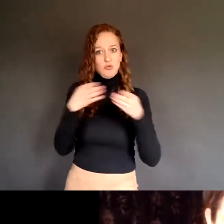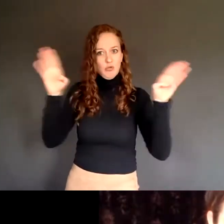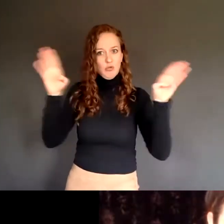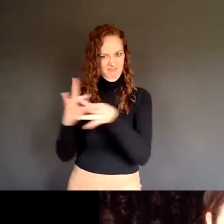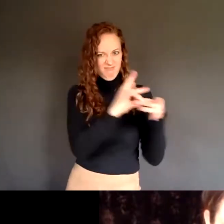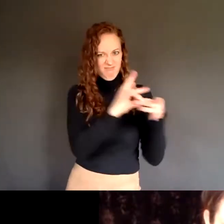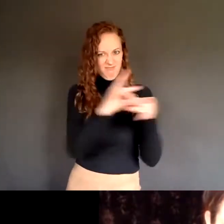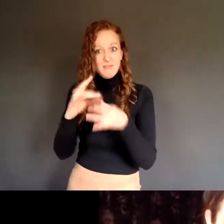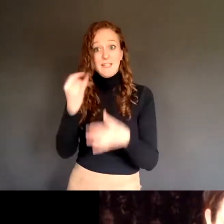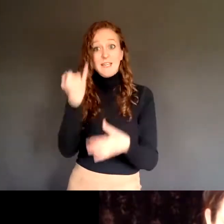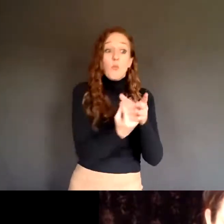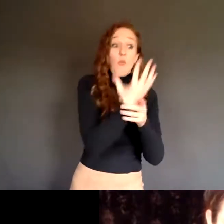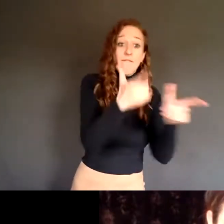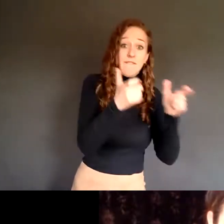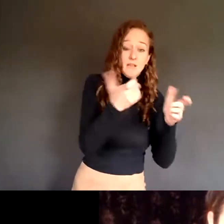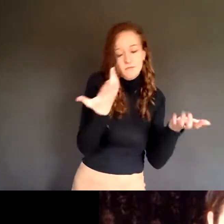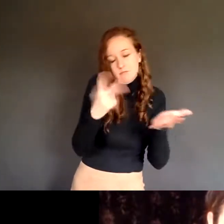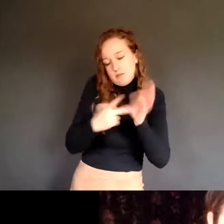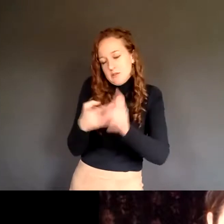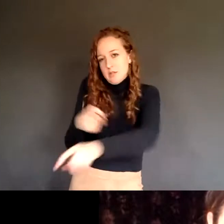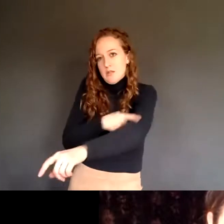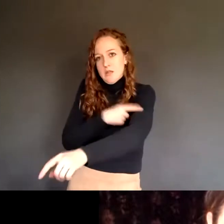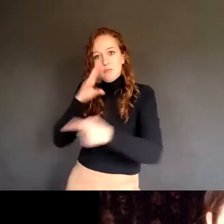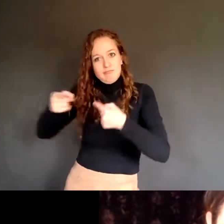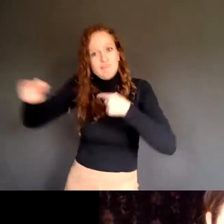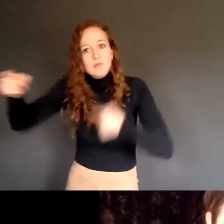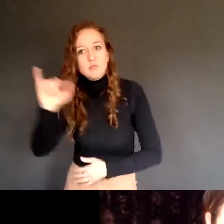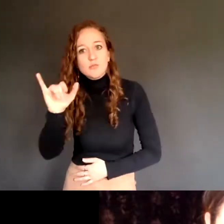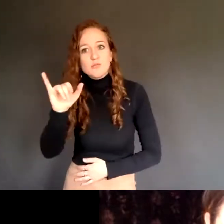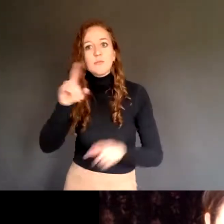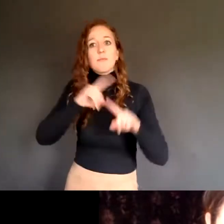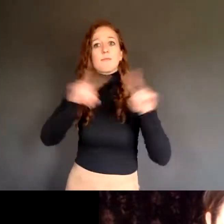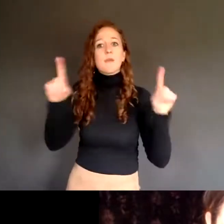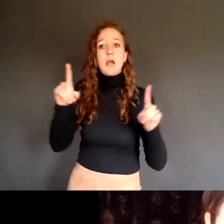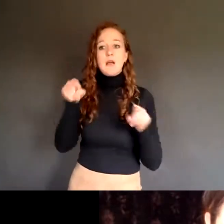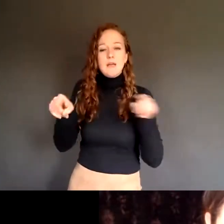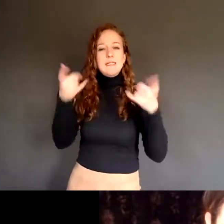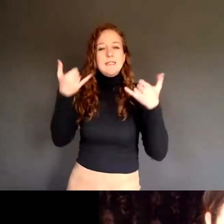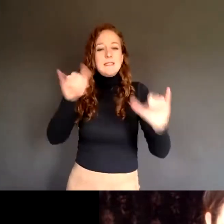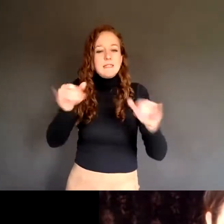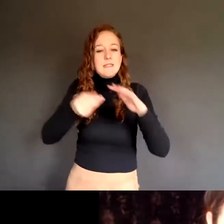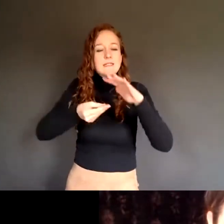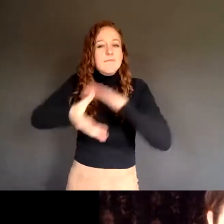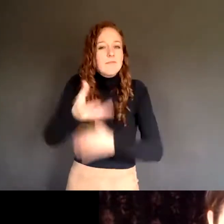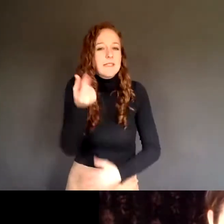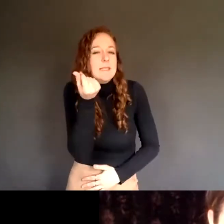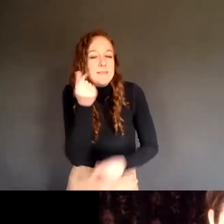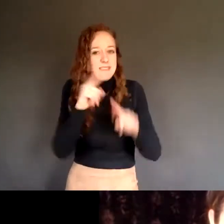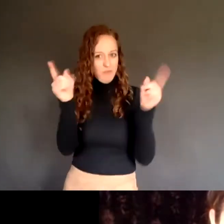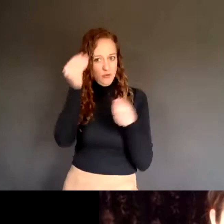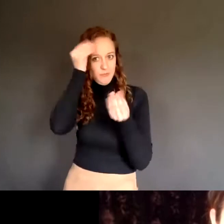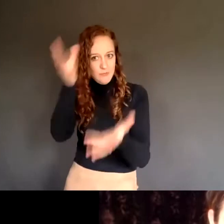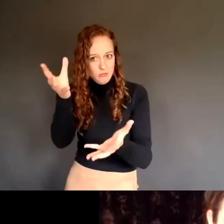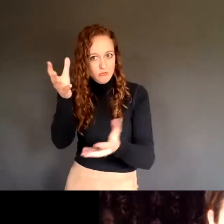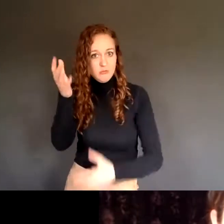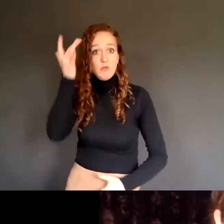So growth rate and length both generally are correlated. And so if something grows more quickly, in general, it's going to be longer